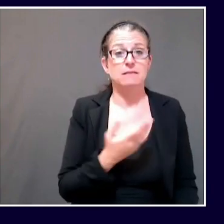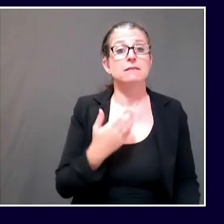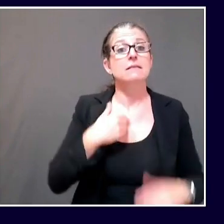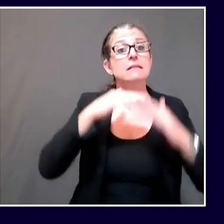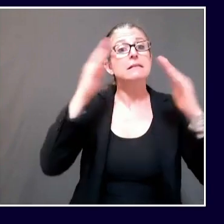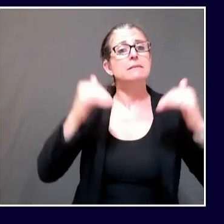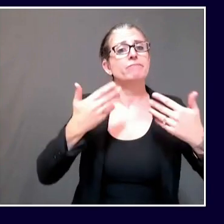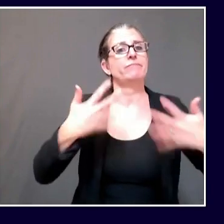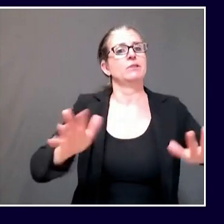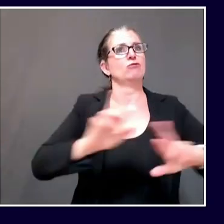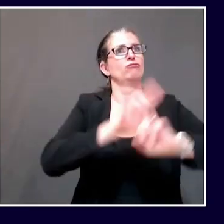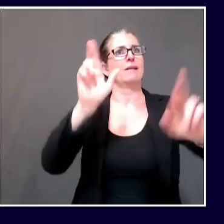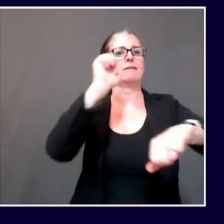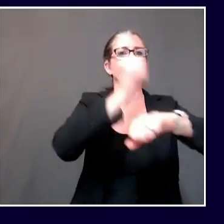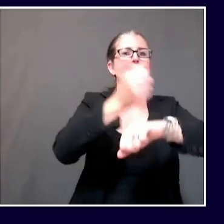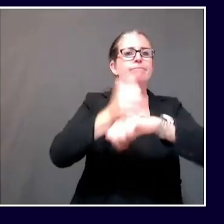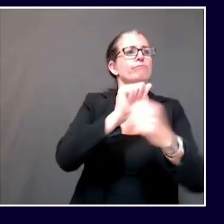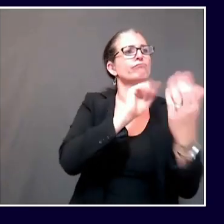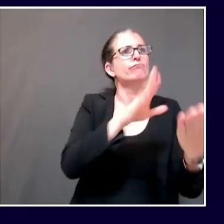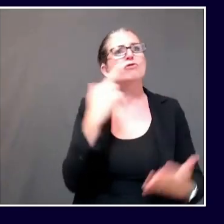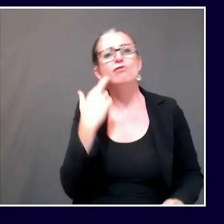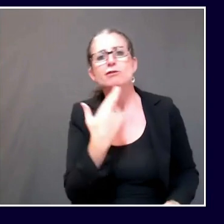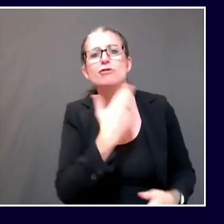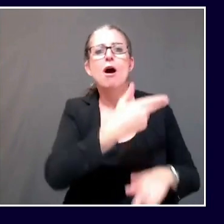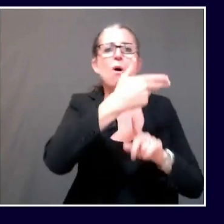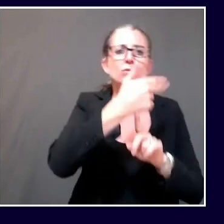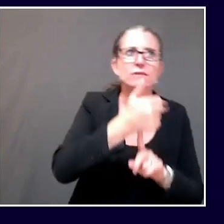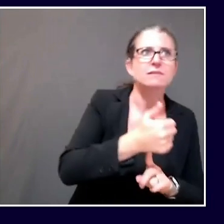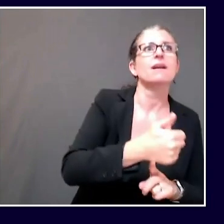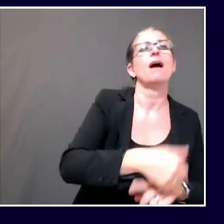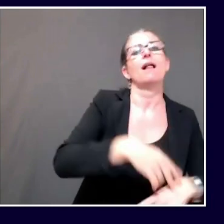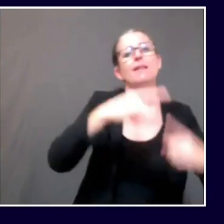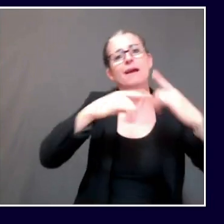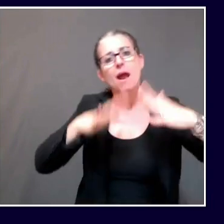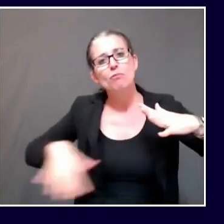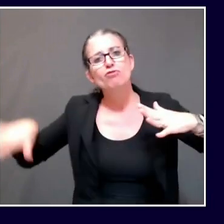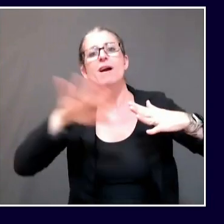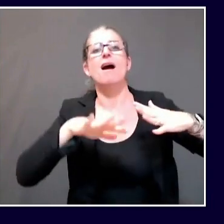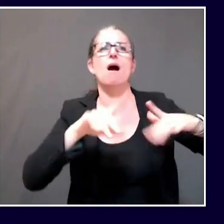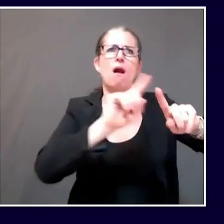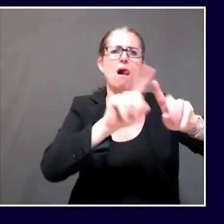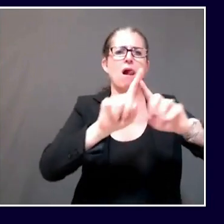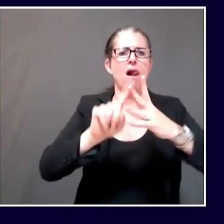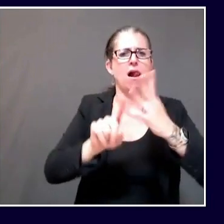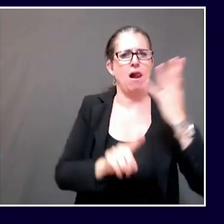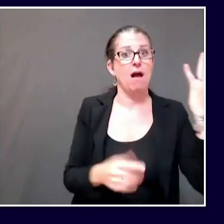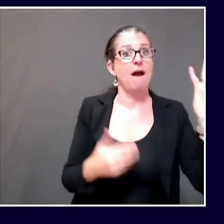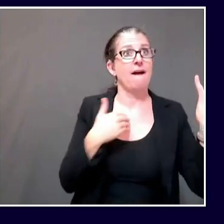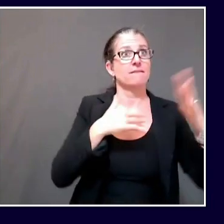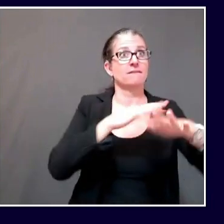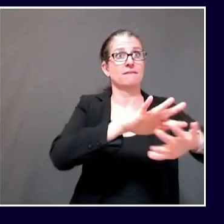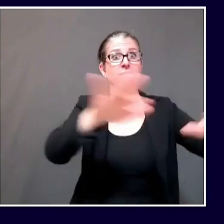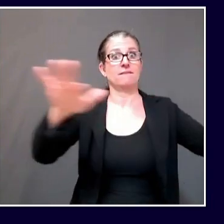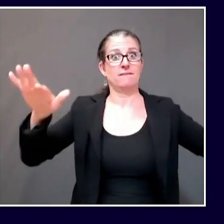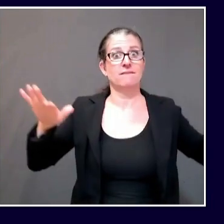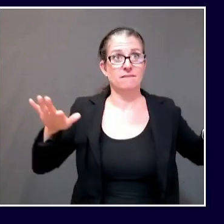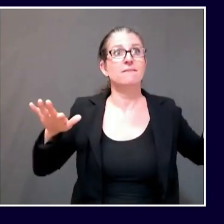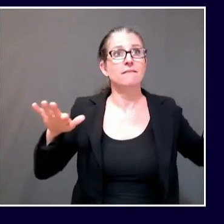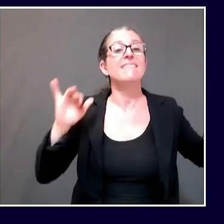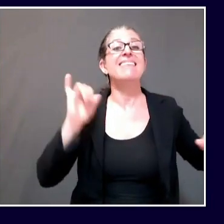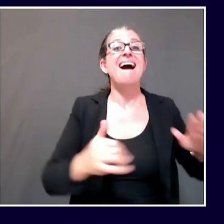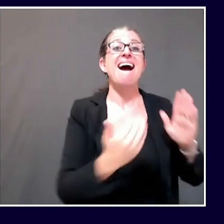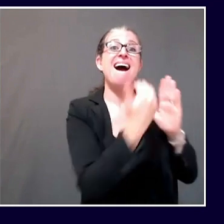restaurants and lodging establishments, campgrounds, et cetera, the way that it's set up statutorily, legally, is